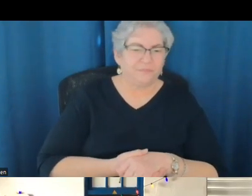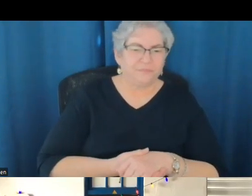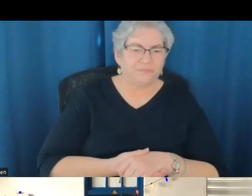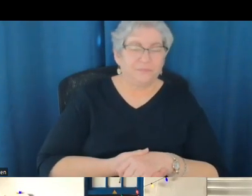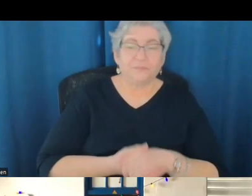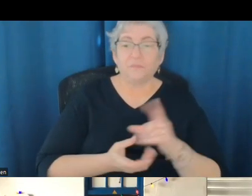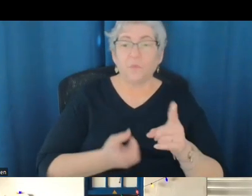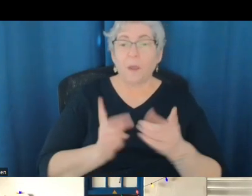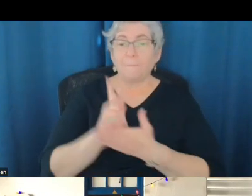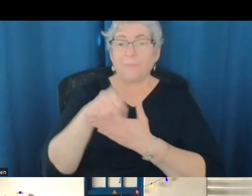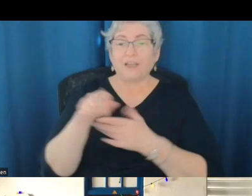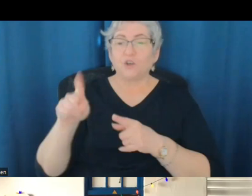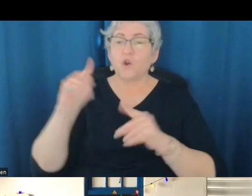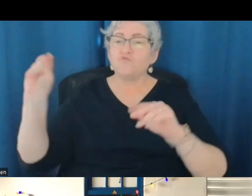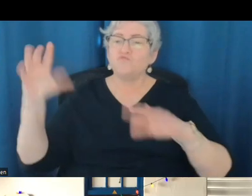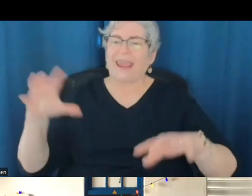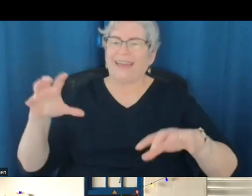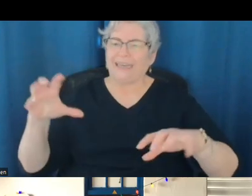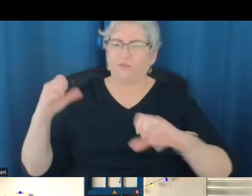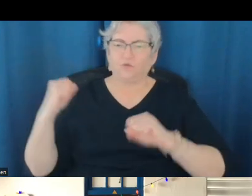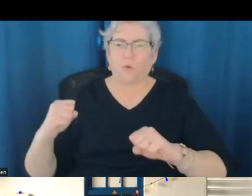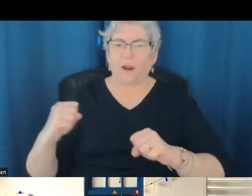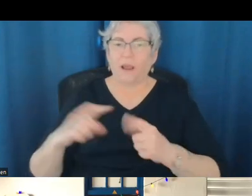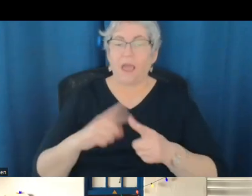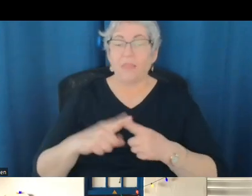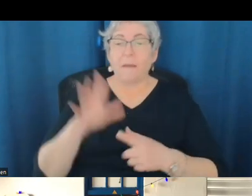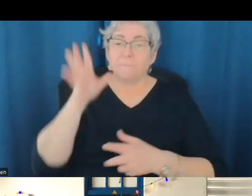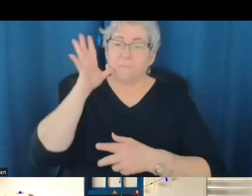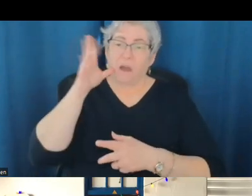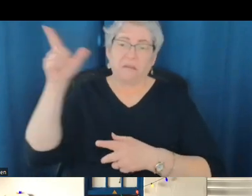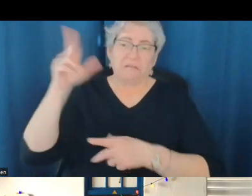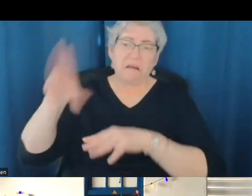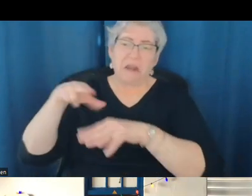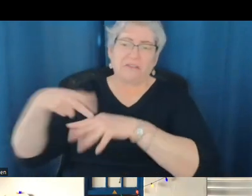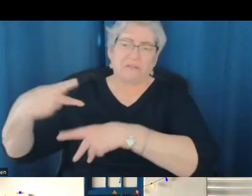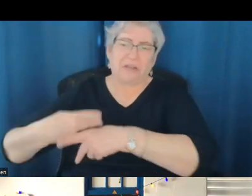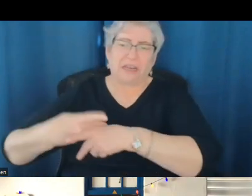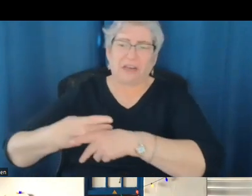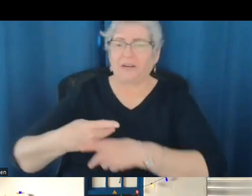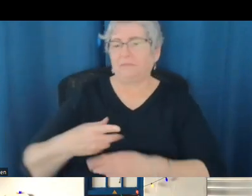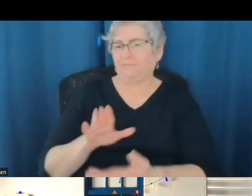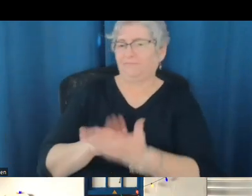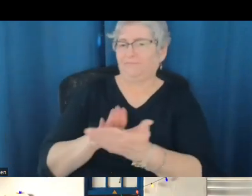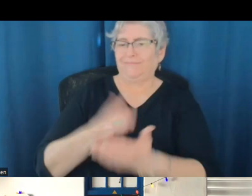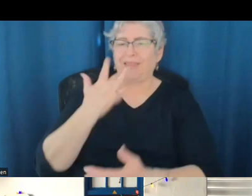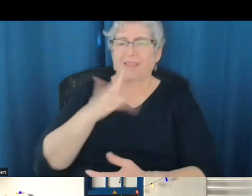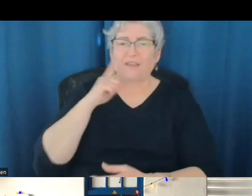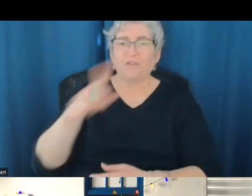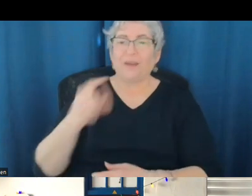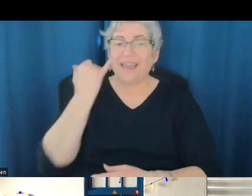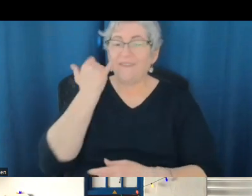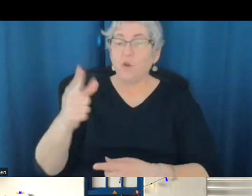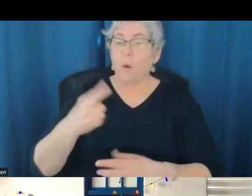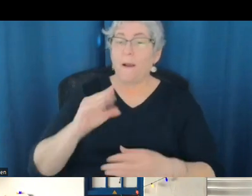If you've planted during the rainy season and Mother Nature is taking care of this task, lucky you. If you've planted outside of this